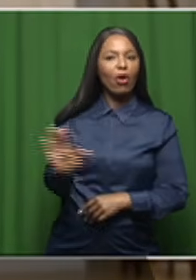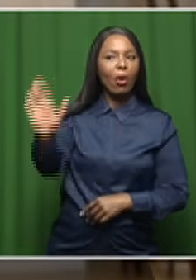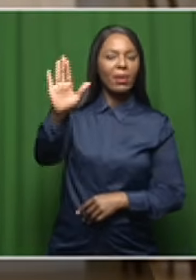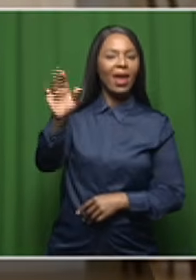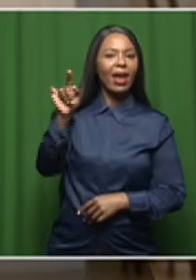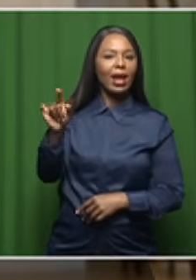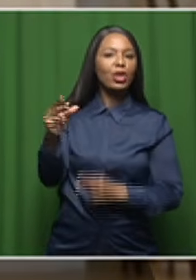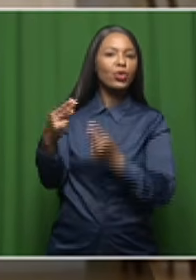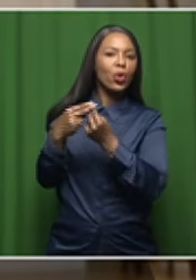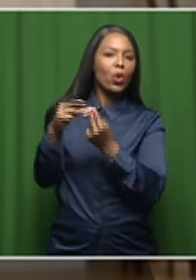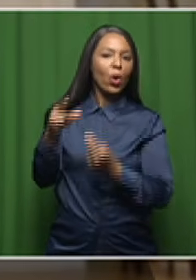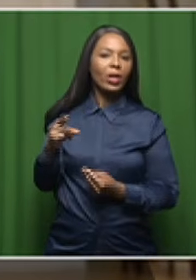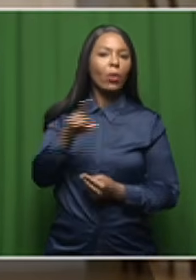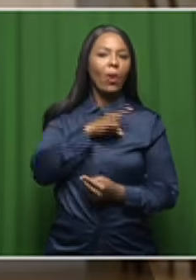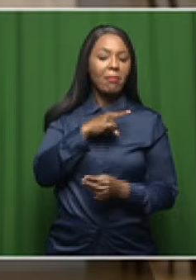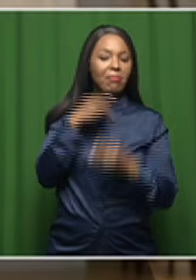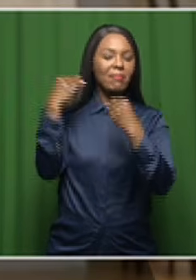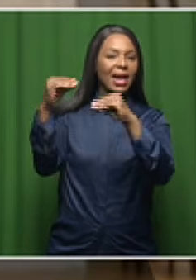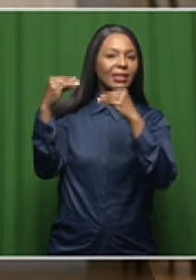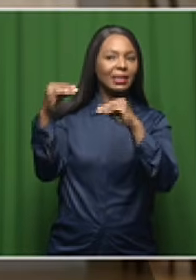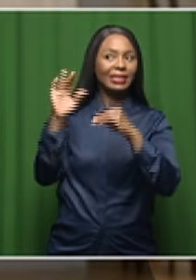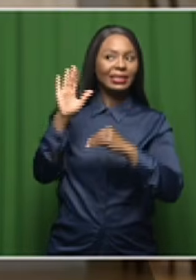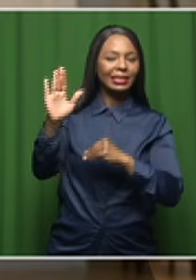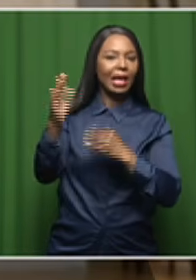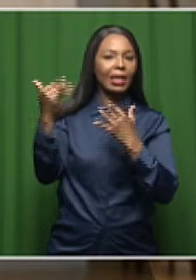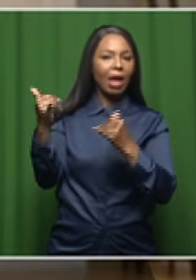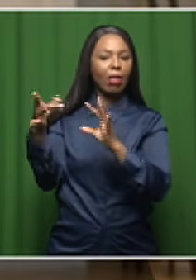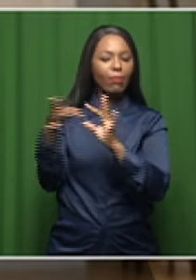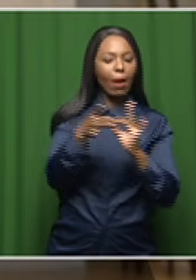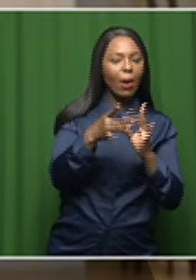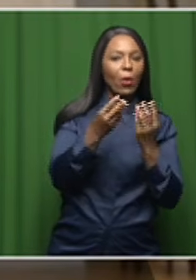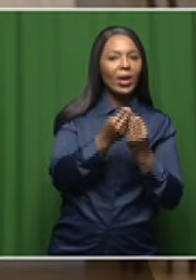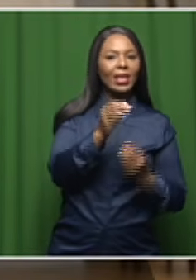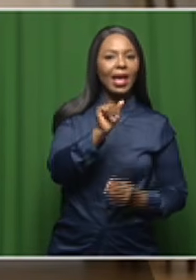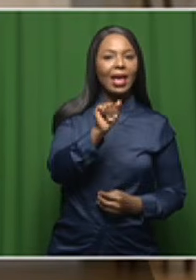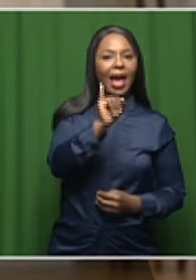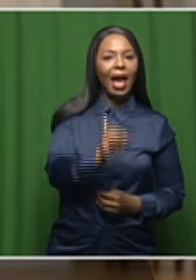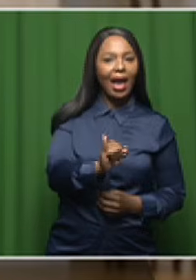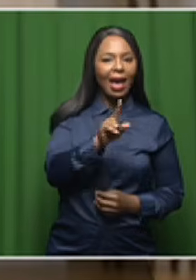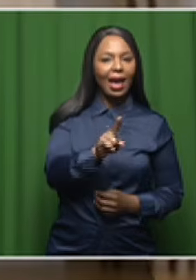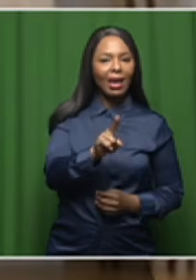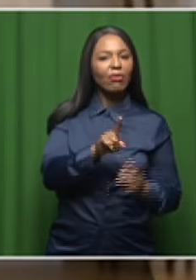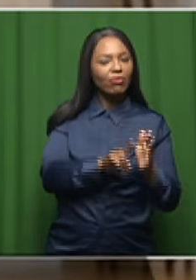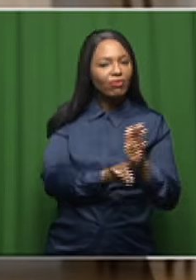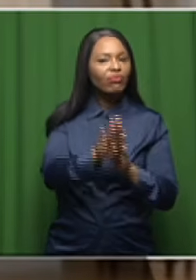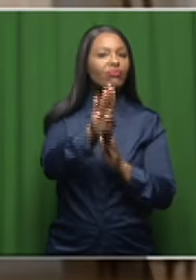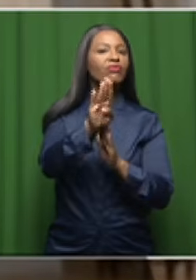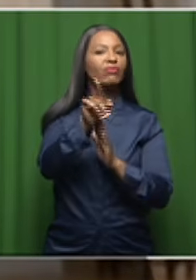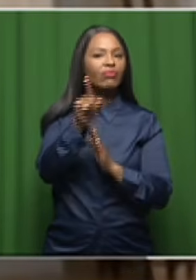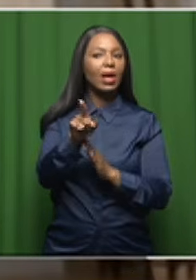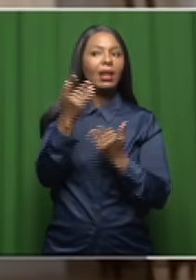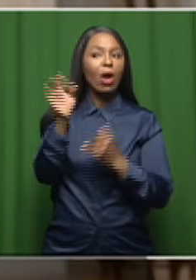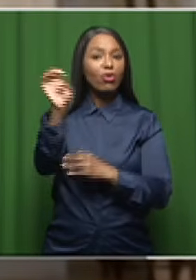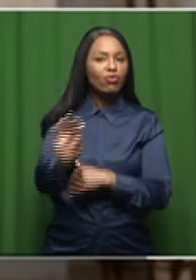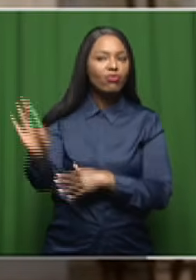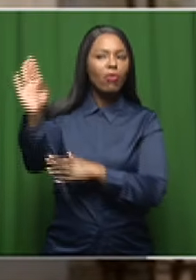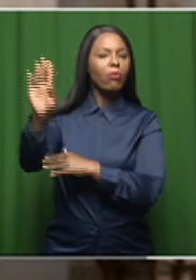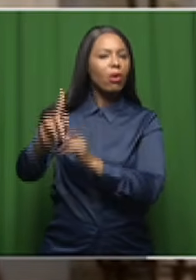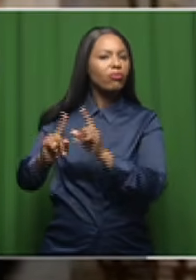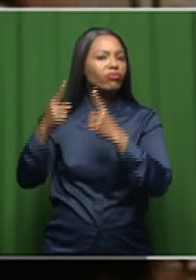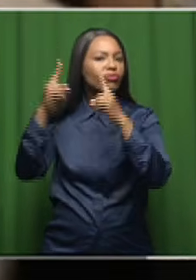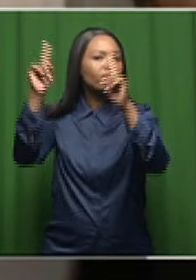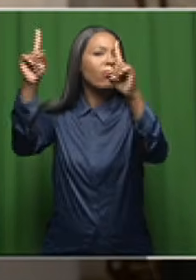in which the business is actually dealing with AI and hopefully flourishing. And we would try to help them to actually come to terms with